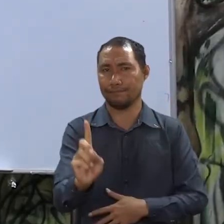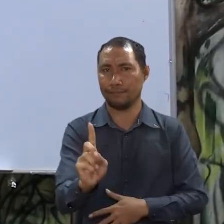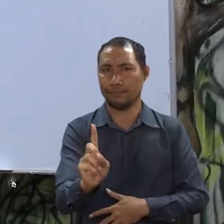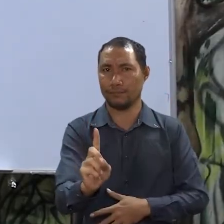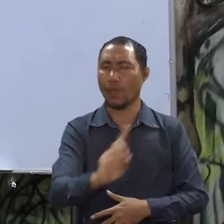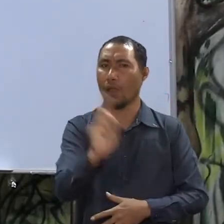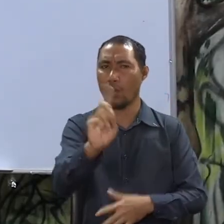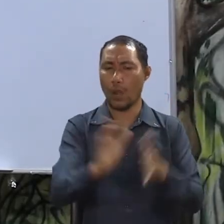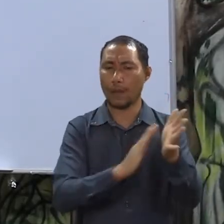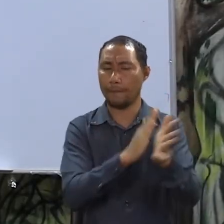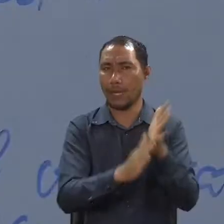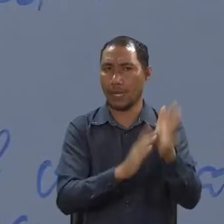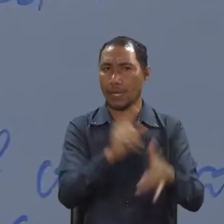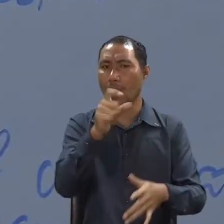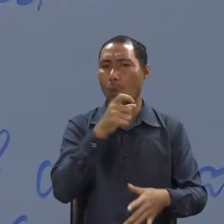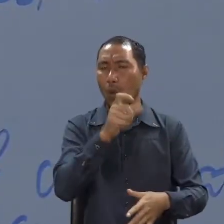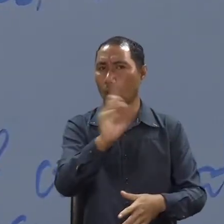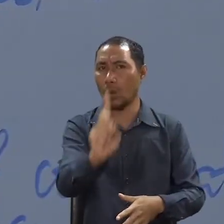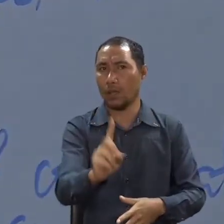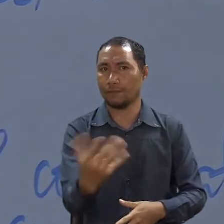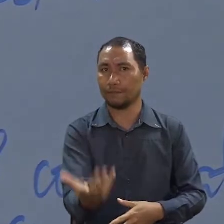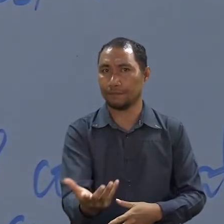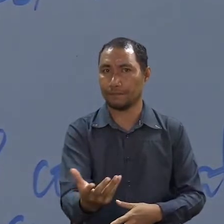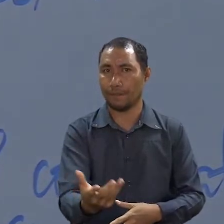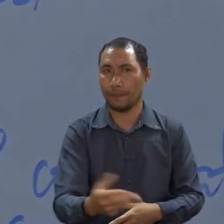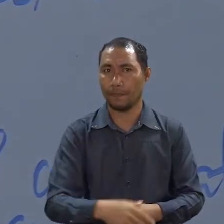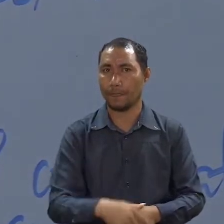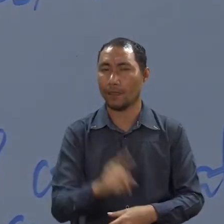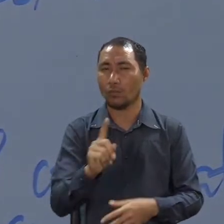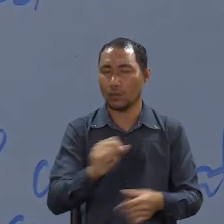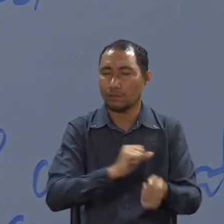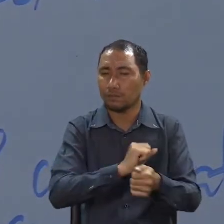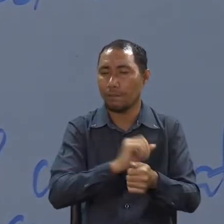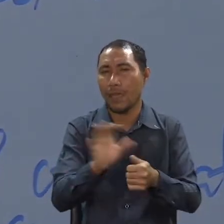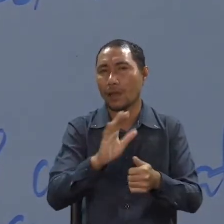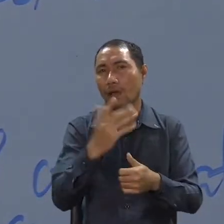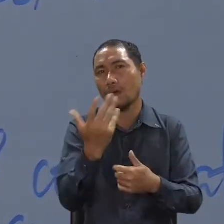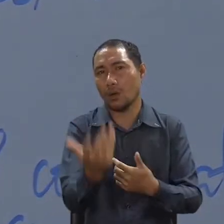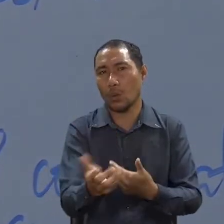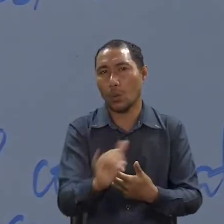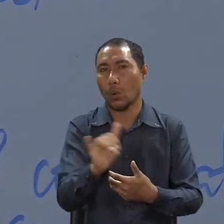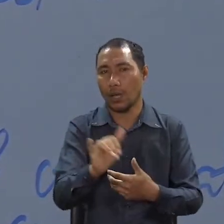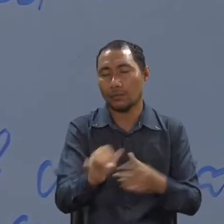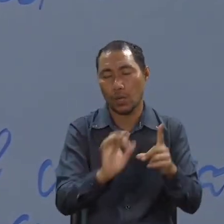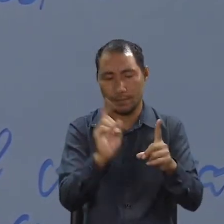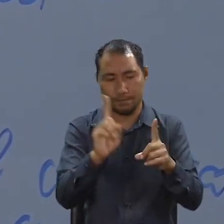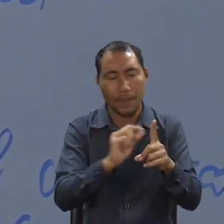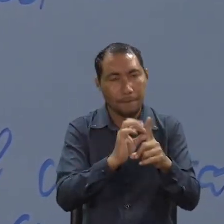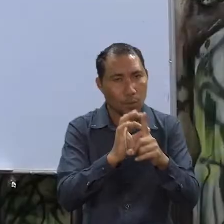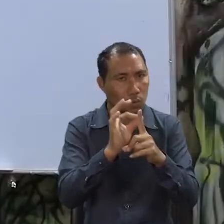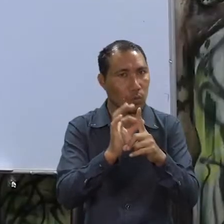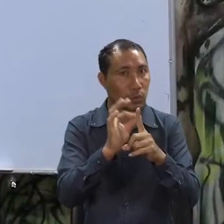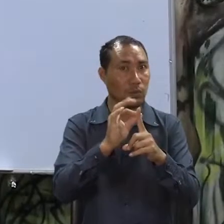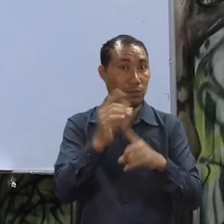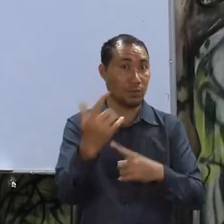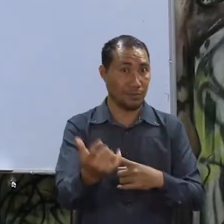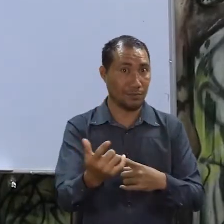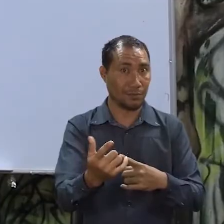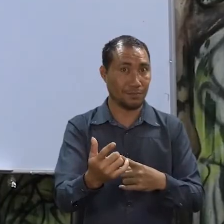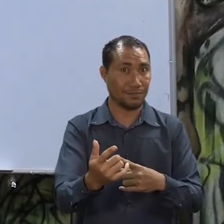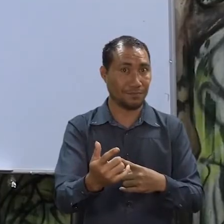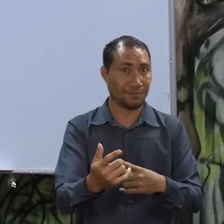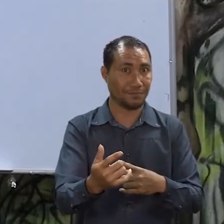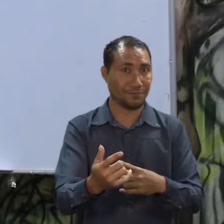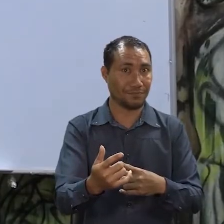proficiency. So to be proficient is to be better, to be improved, and also to